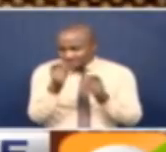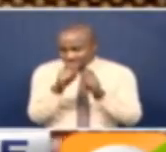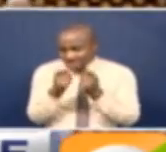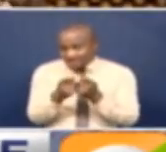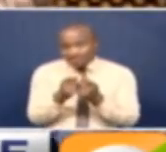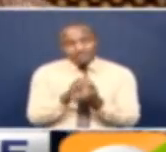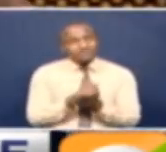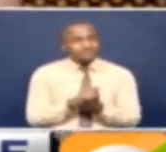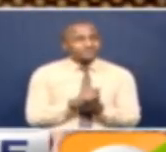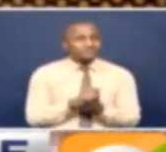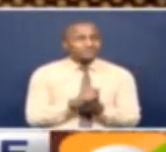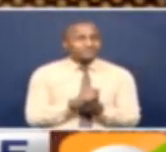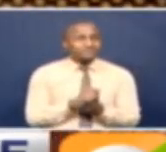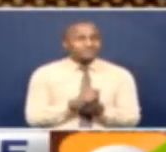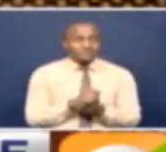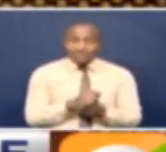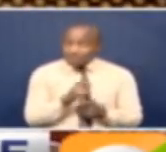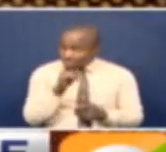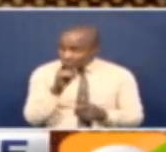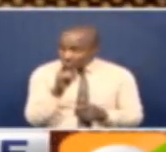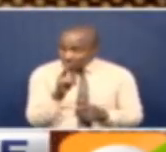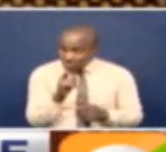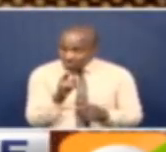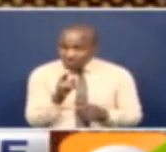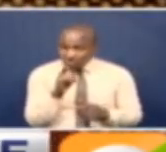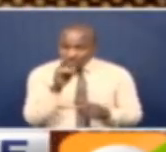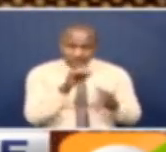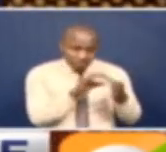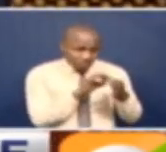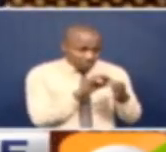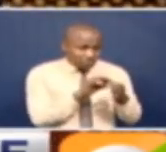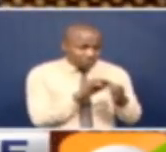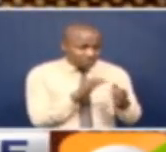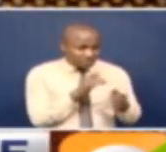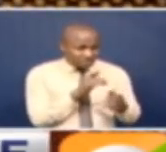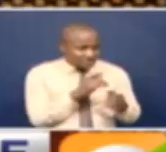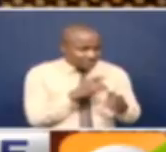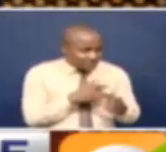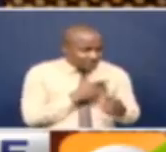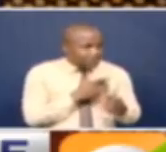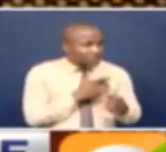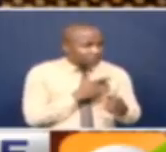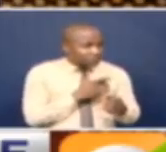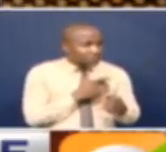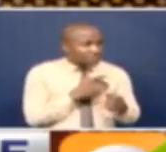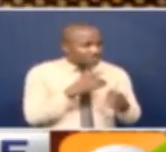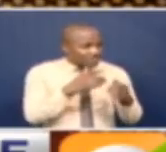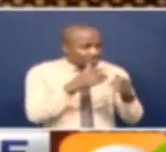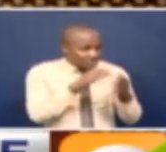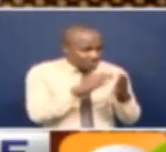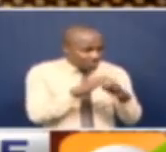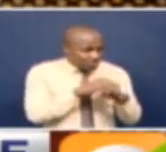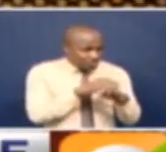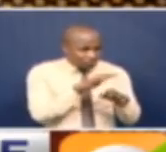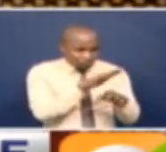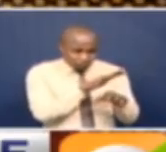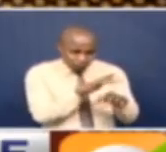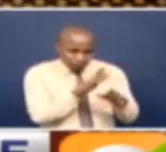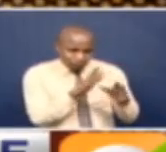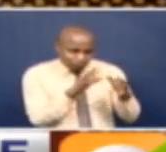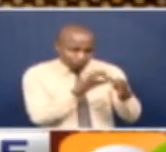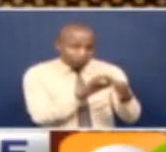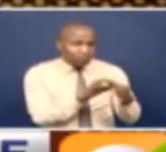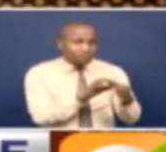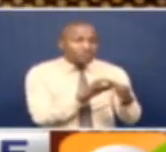this coalition aligns itself on a phobia that is created around the Kikuyu community. So it's a galvanizing point. So